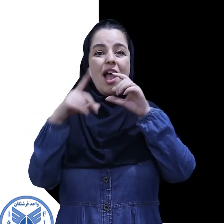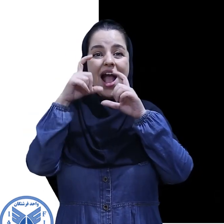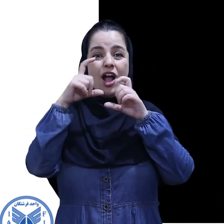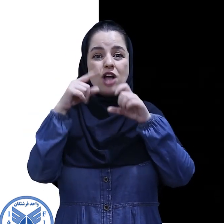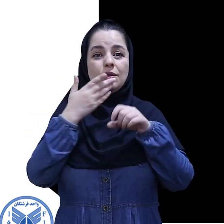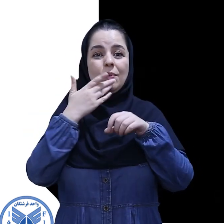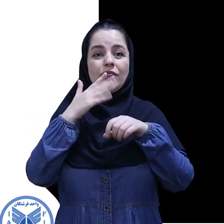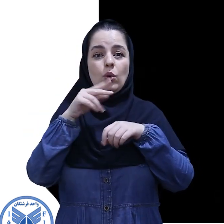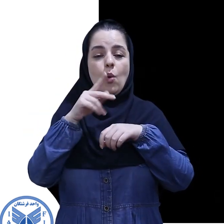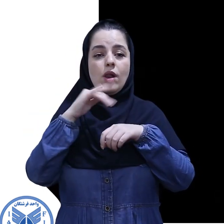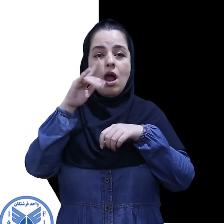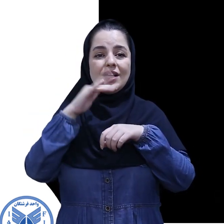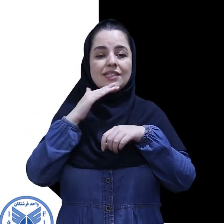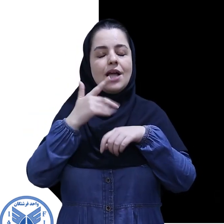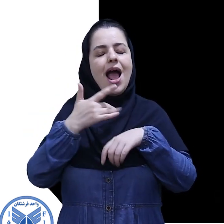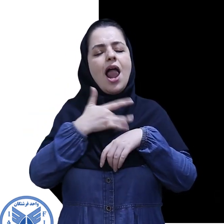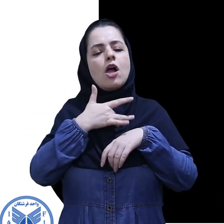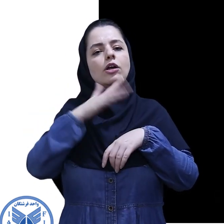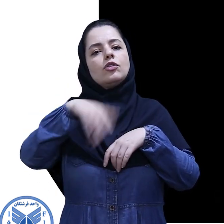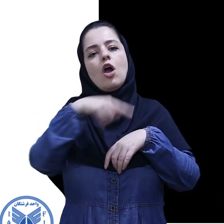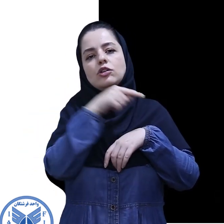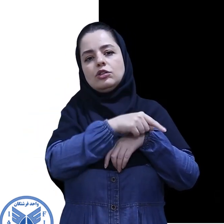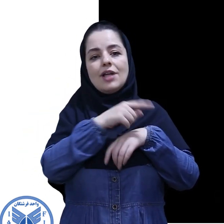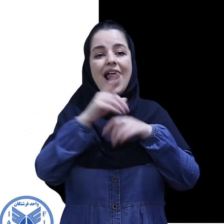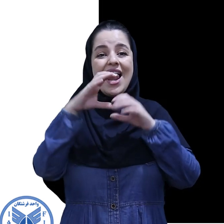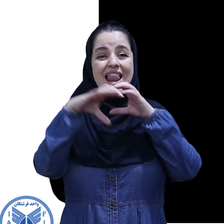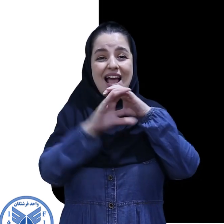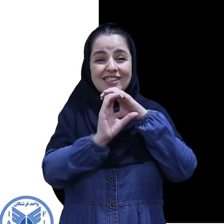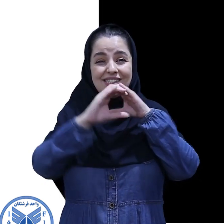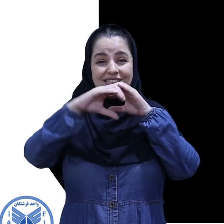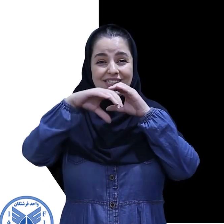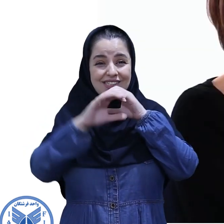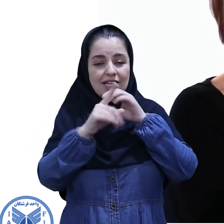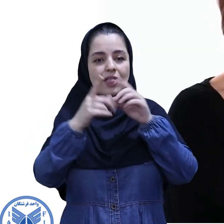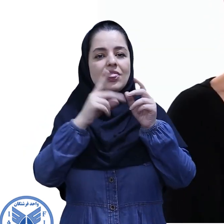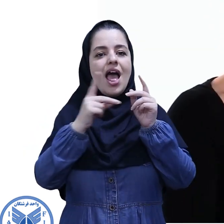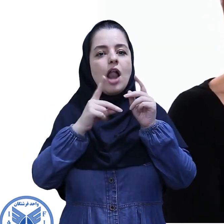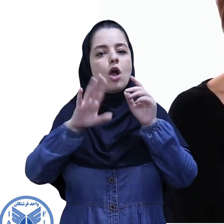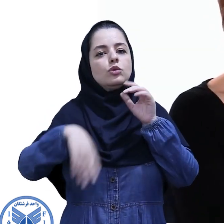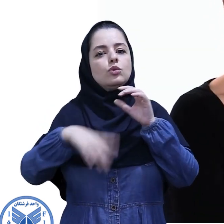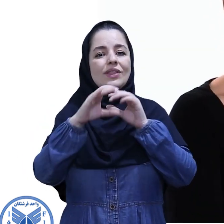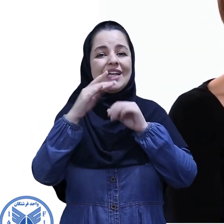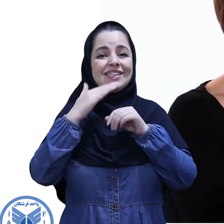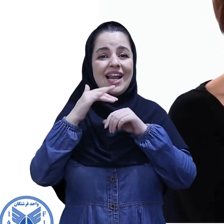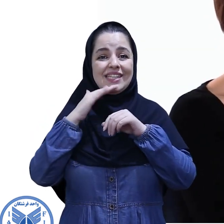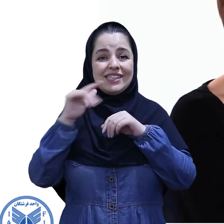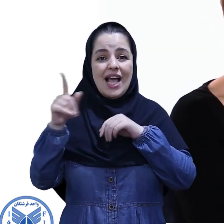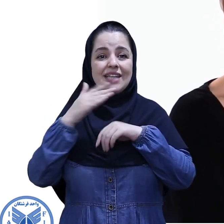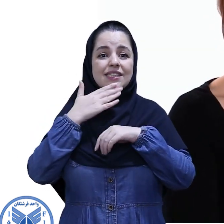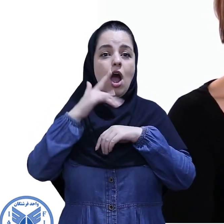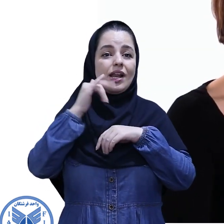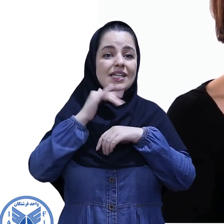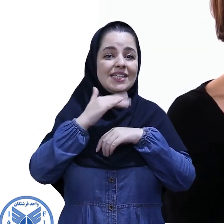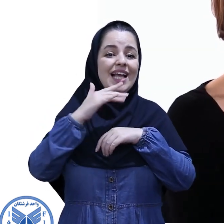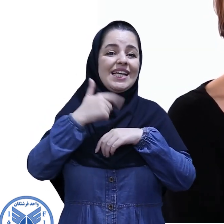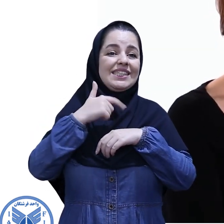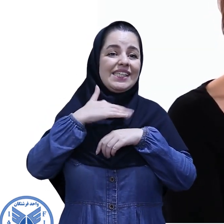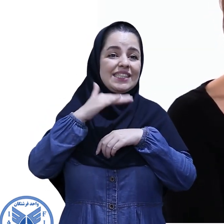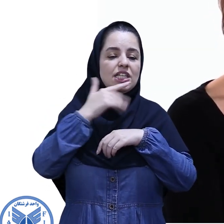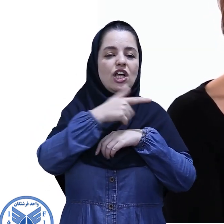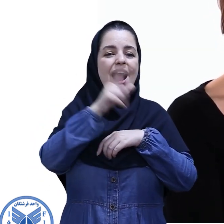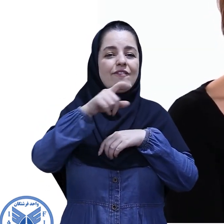was interested in what we call pictorialist photography, and this was a lens that was designed to do that. Stieglitz and Steichen and